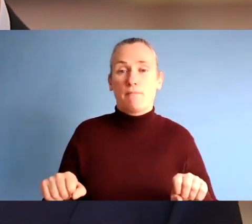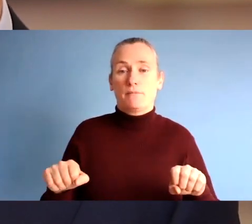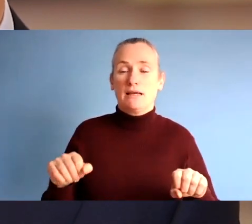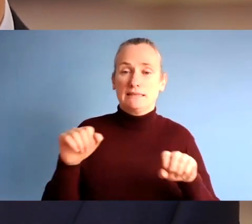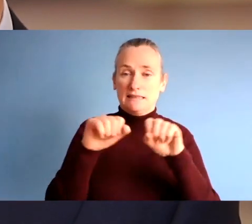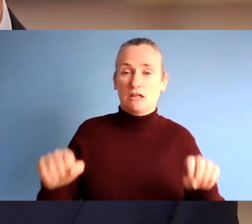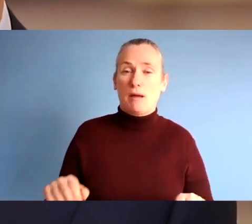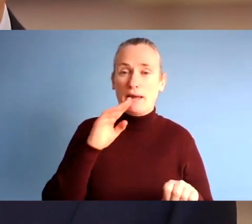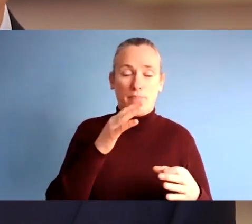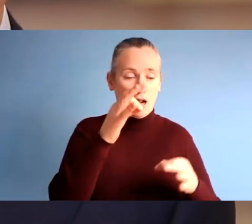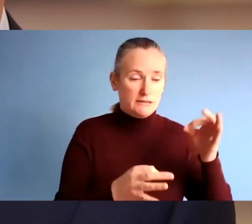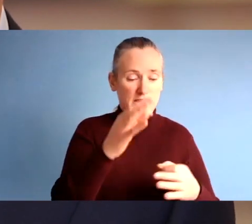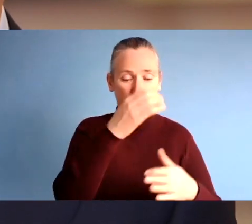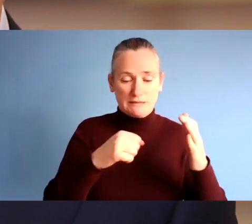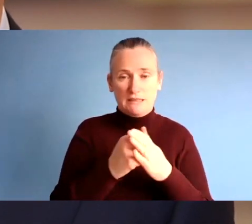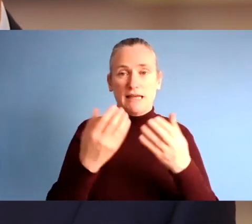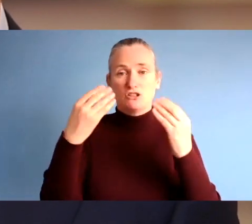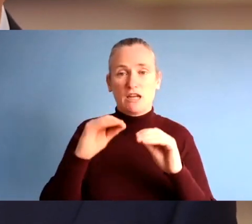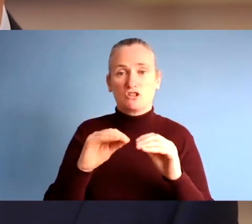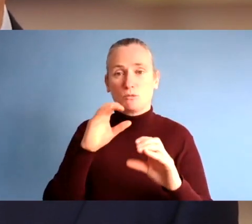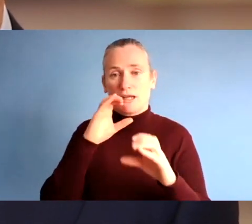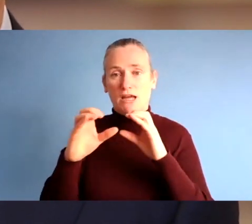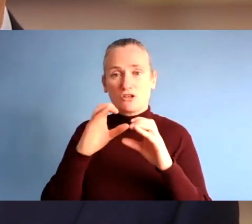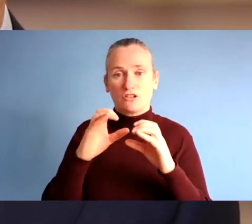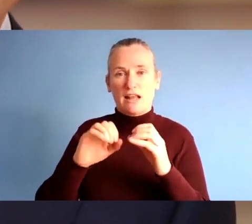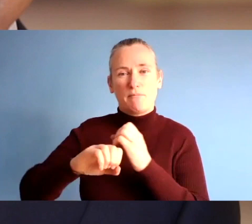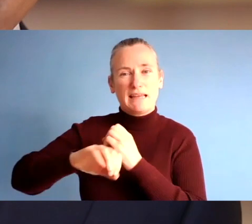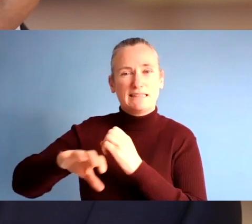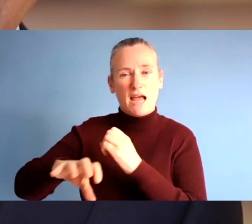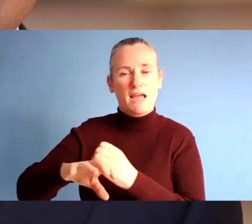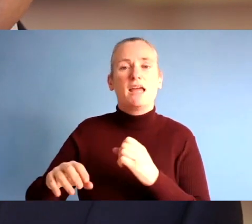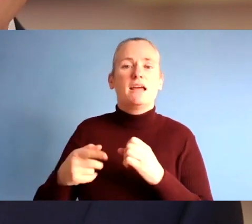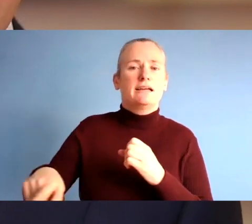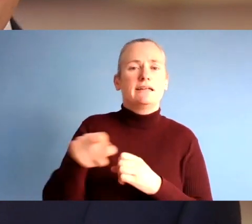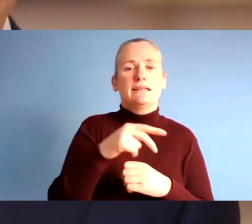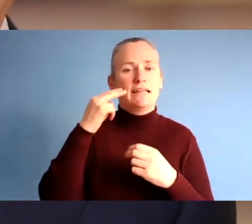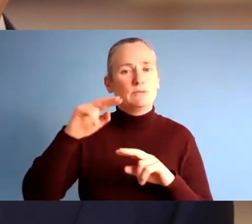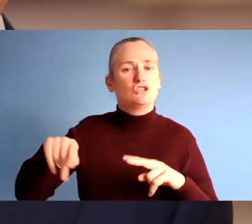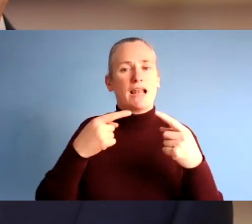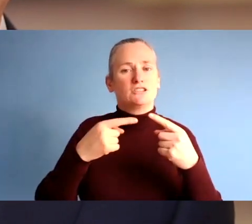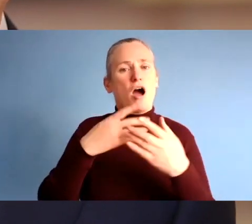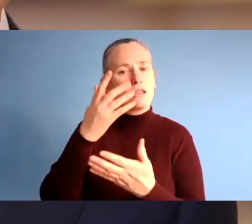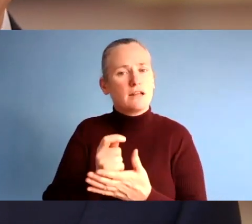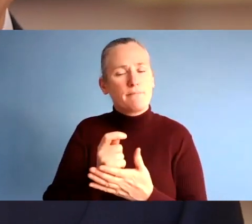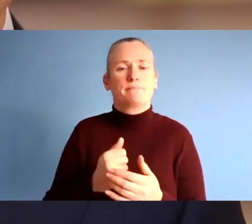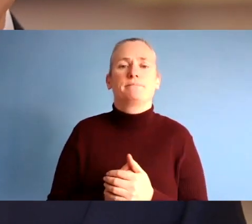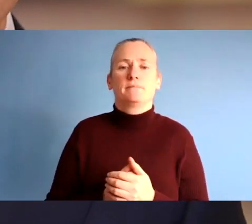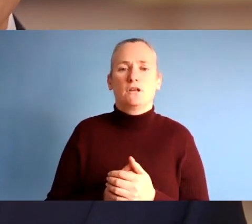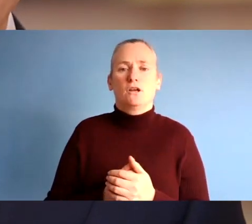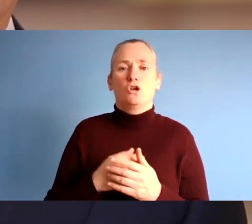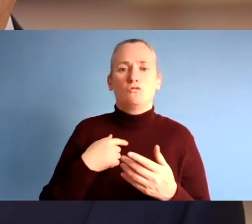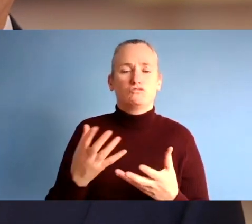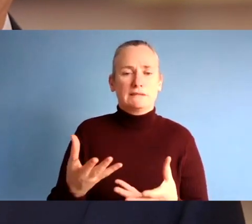I mean politics, business, education, and communications media platforms, they need to be challenged constantly. You've received a